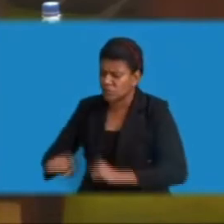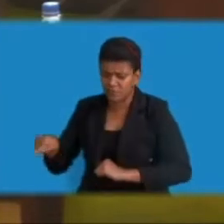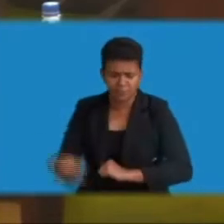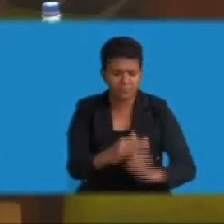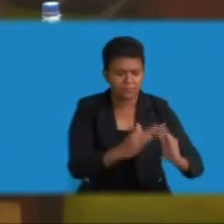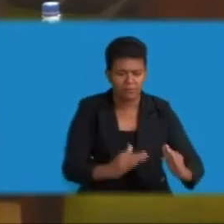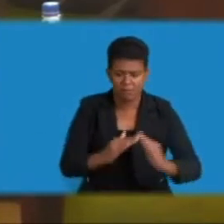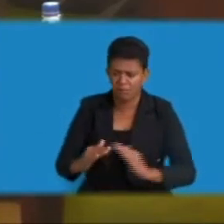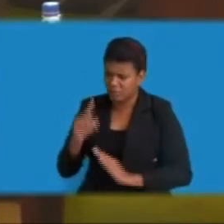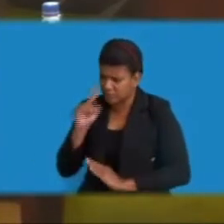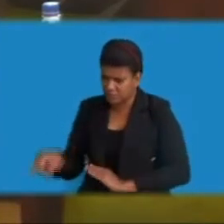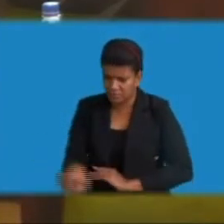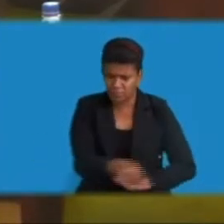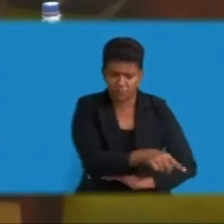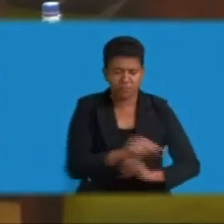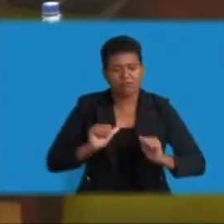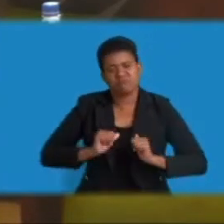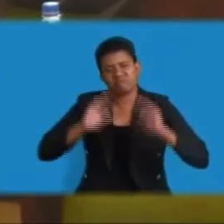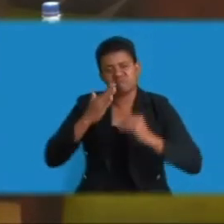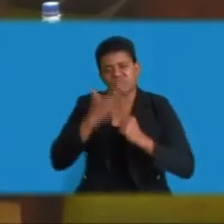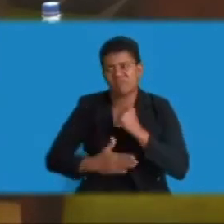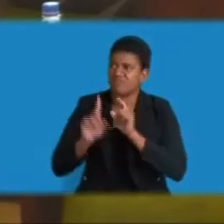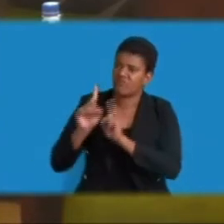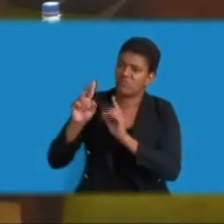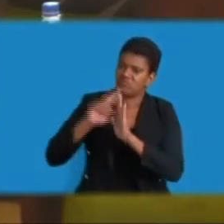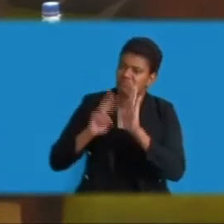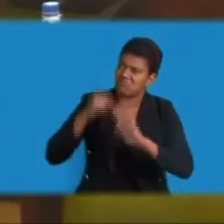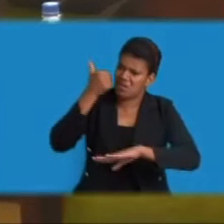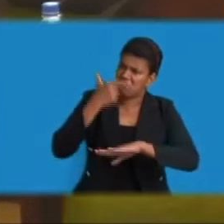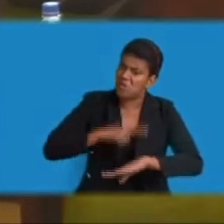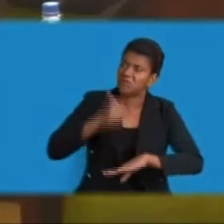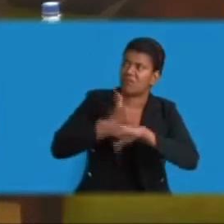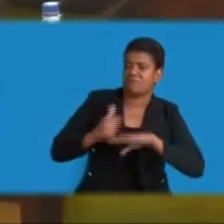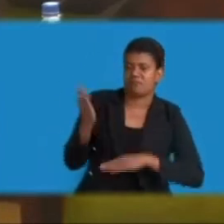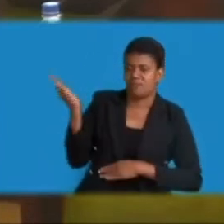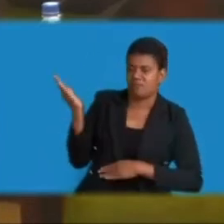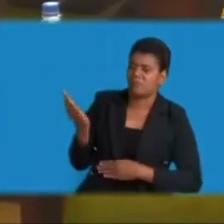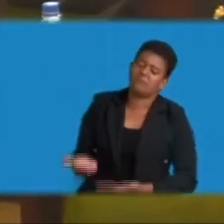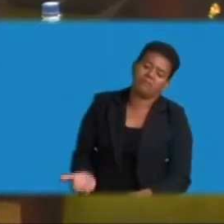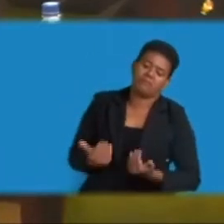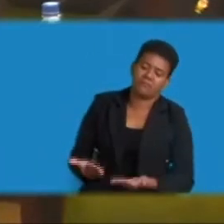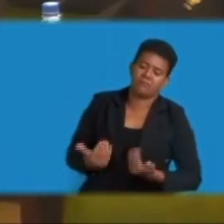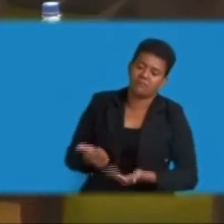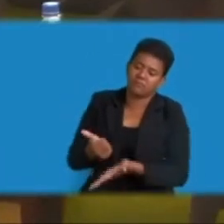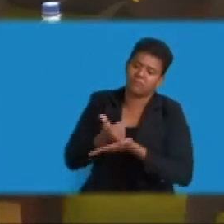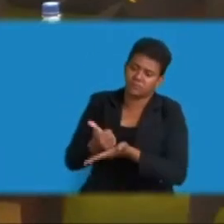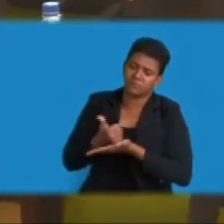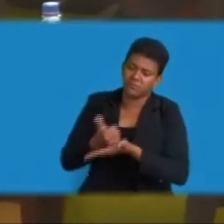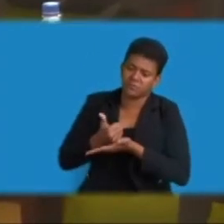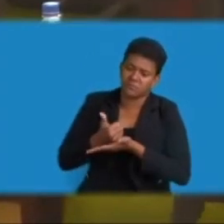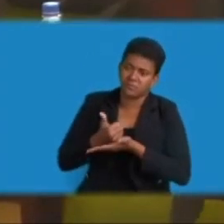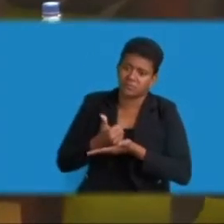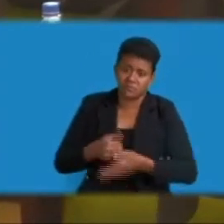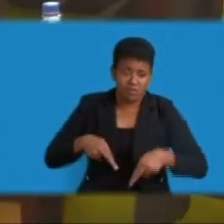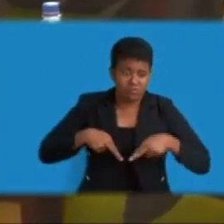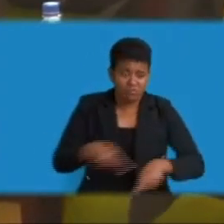planning standards have been sacrificed because the government is wanting to buy support. There's a road that goes like this and